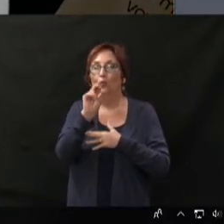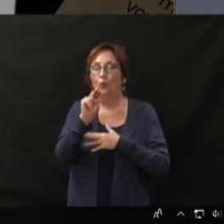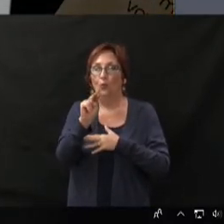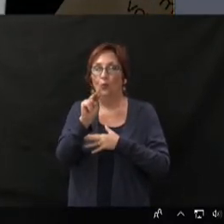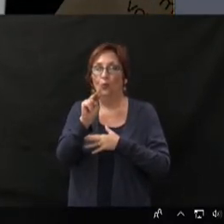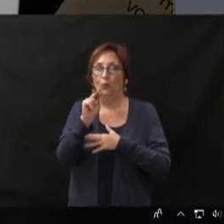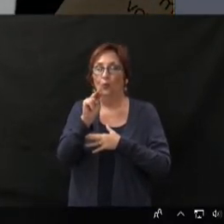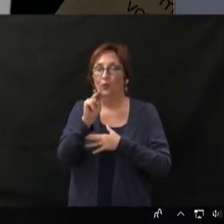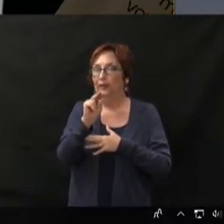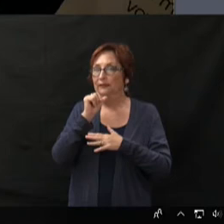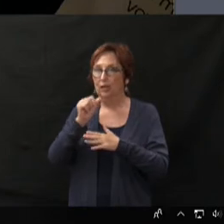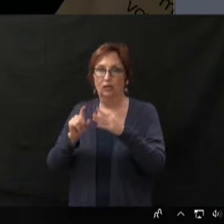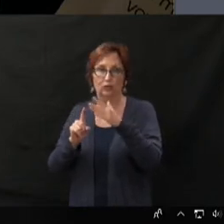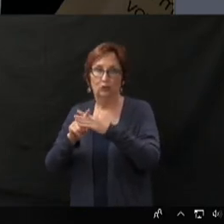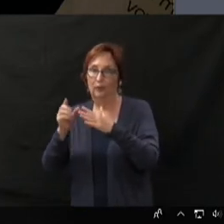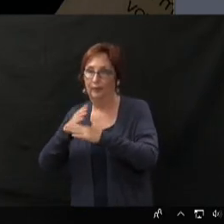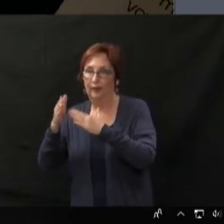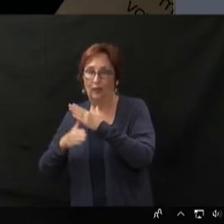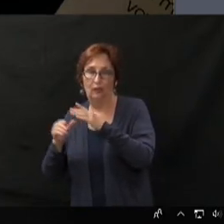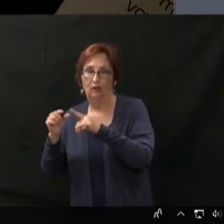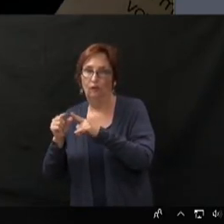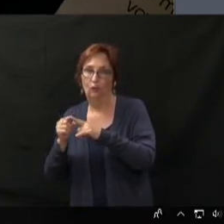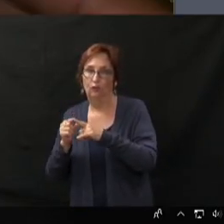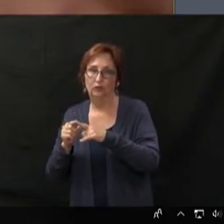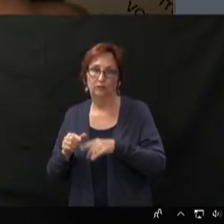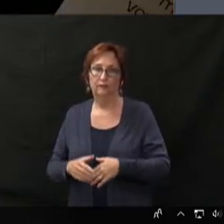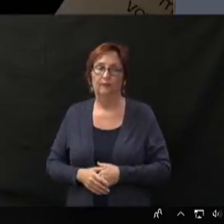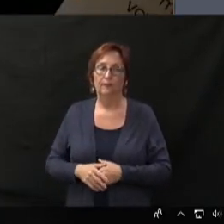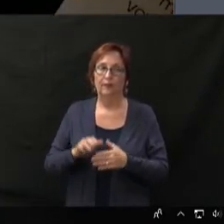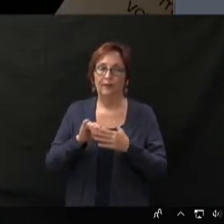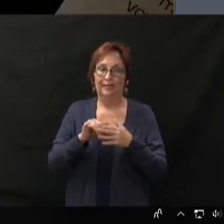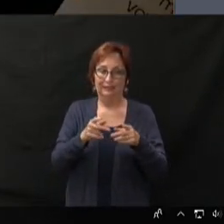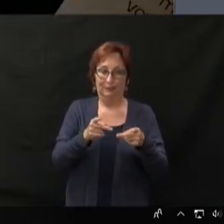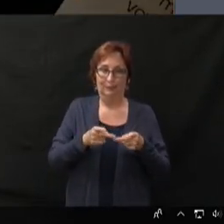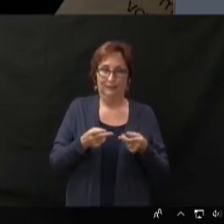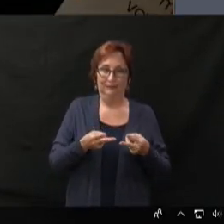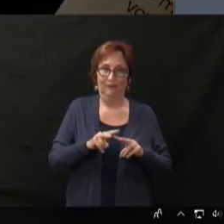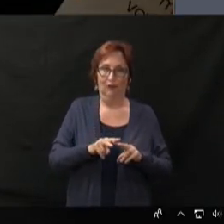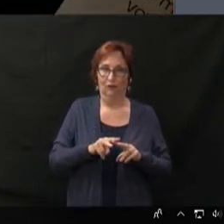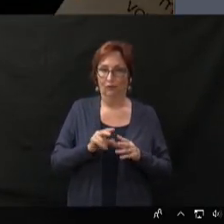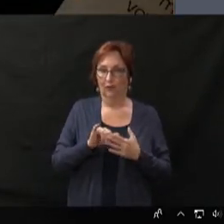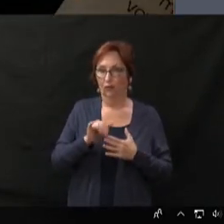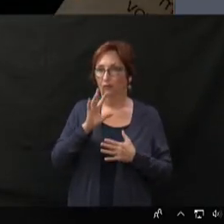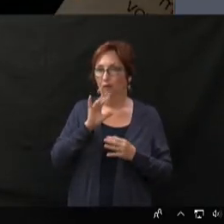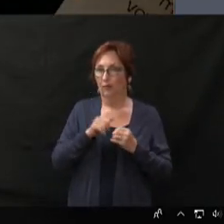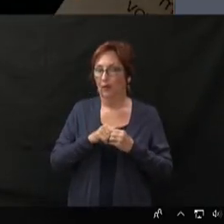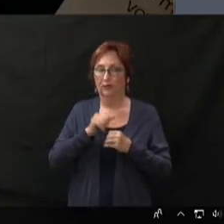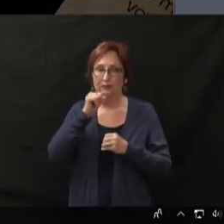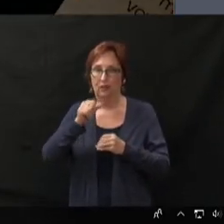be at the end of words. That's the place value piece that you talk about. It will not be at the end of words.